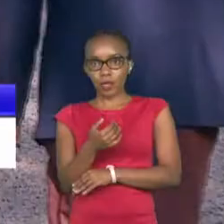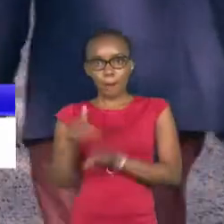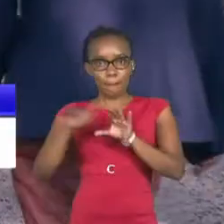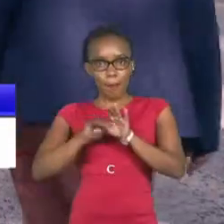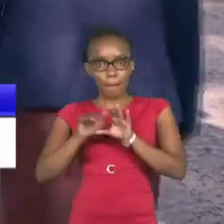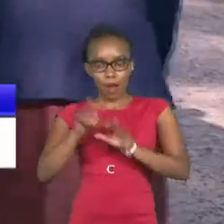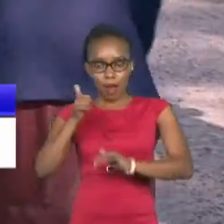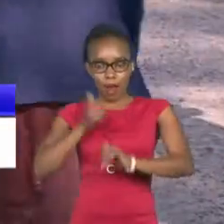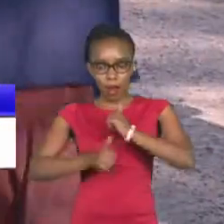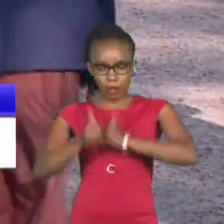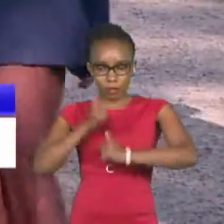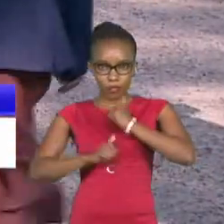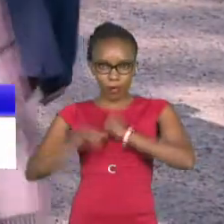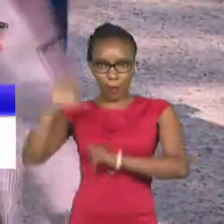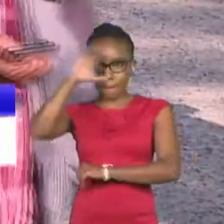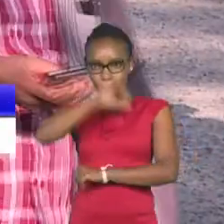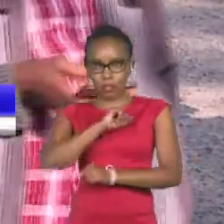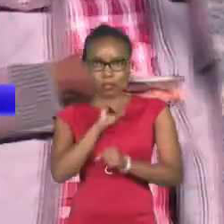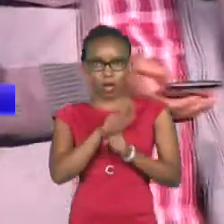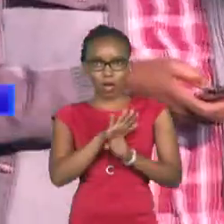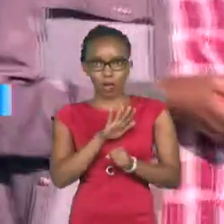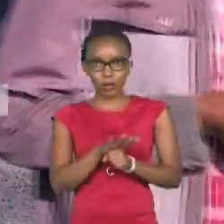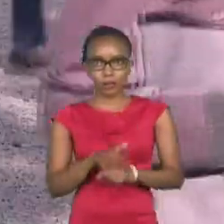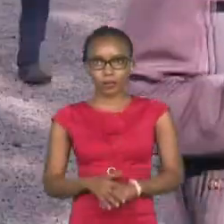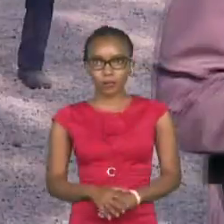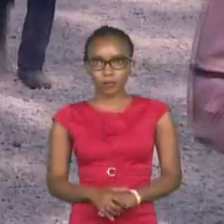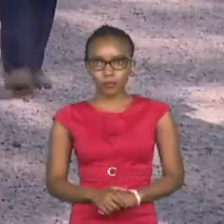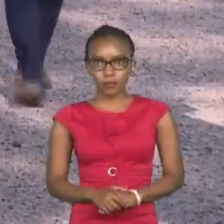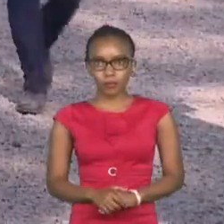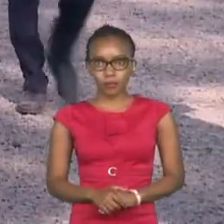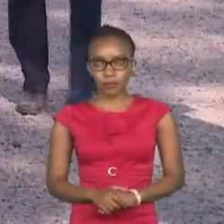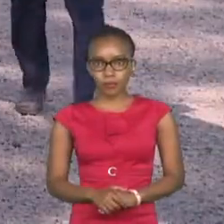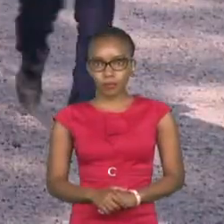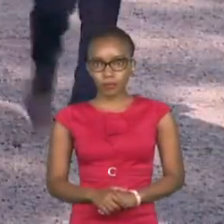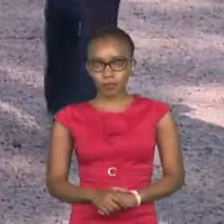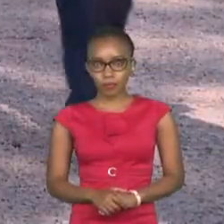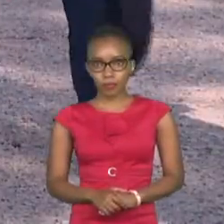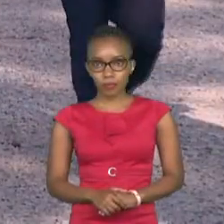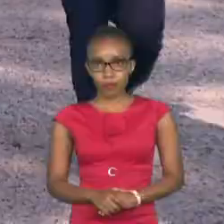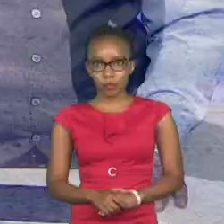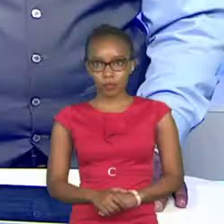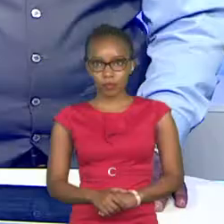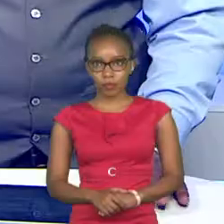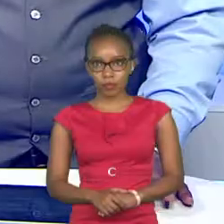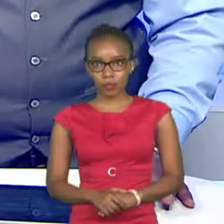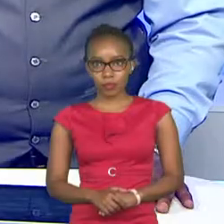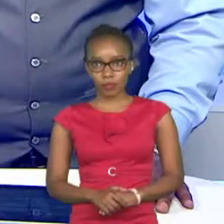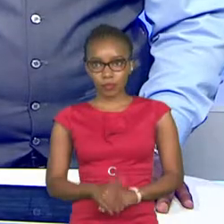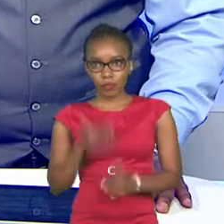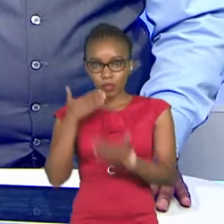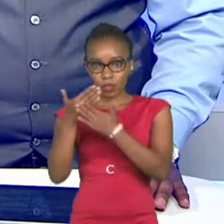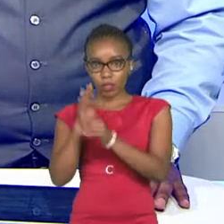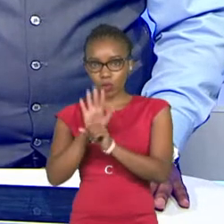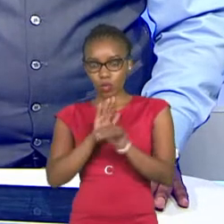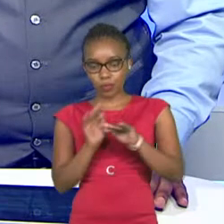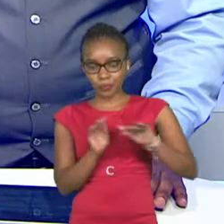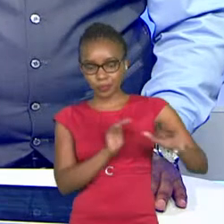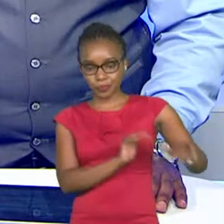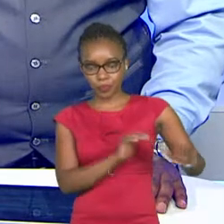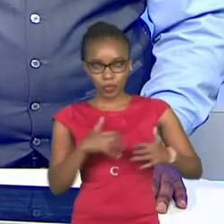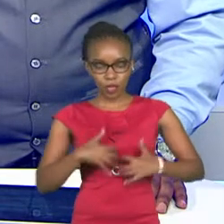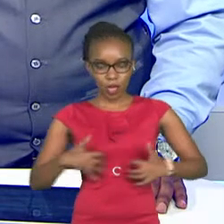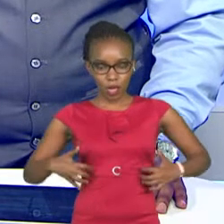member, would be missed. Joel Chacha, Switch TV, Lang'ata Cemetery, Nairobi. Thank you, Joel Chache.